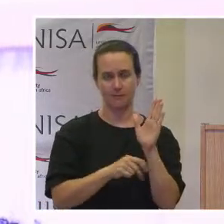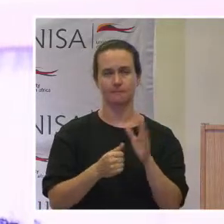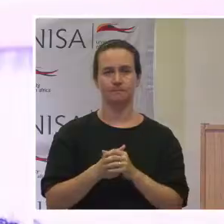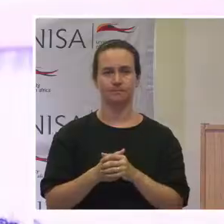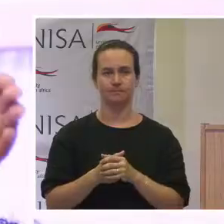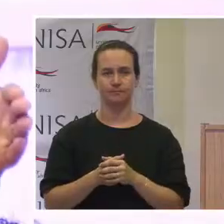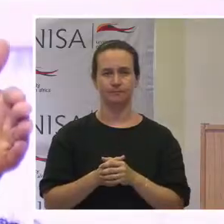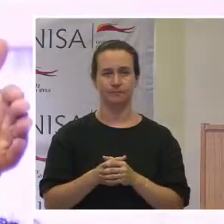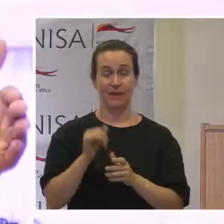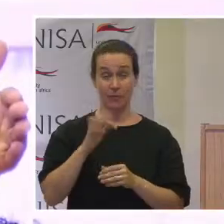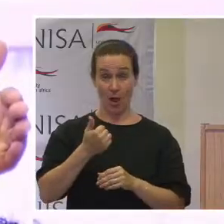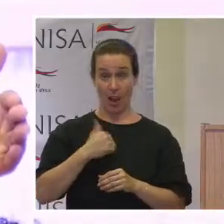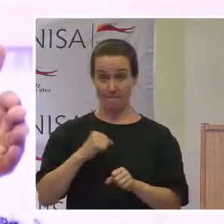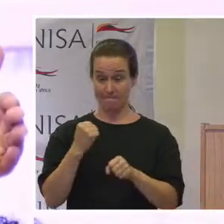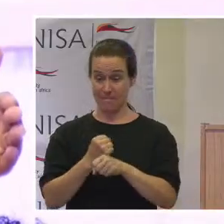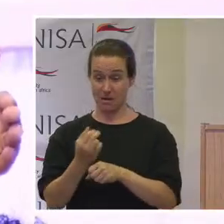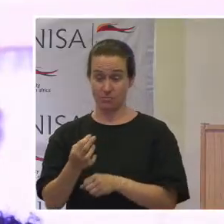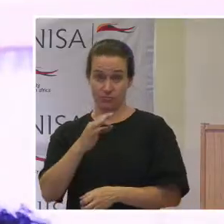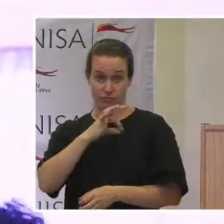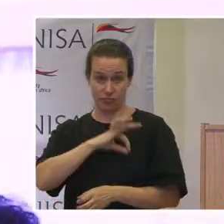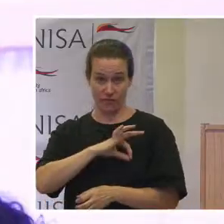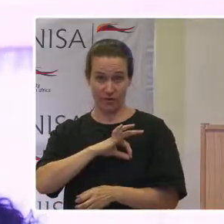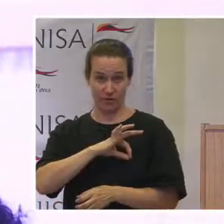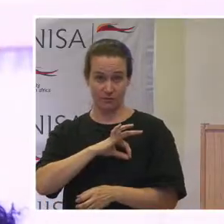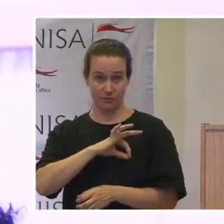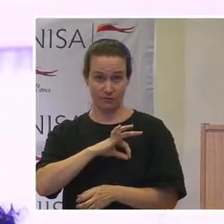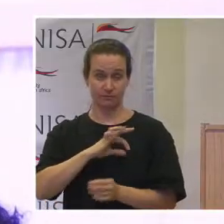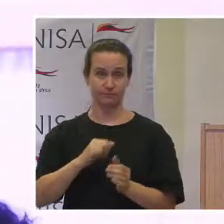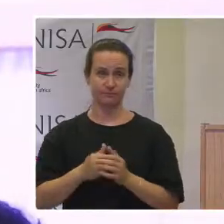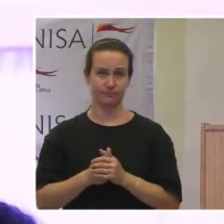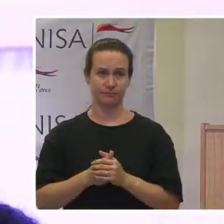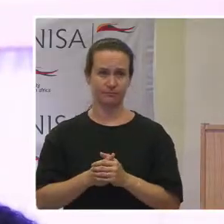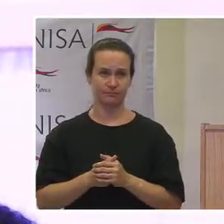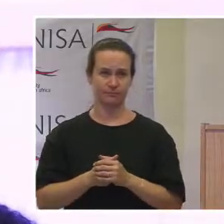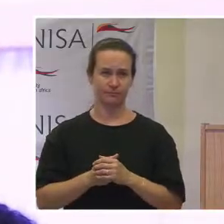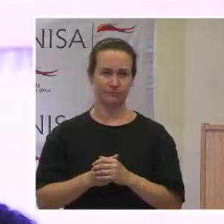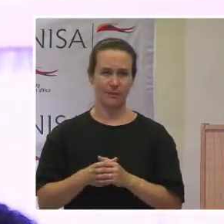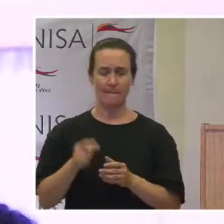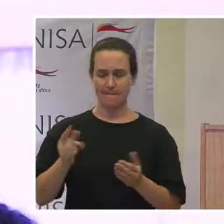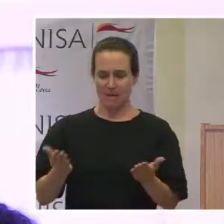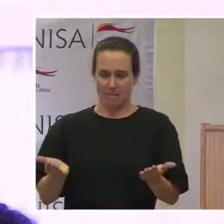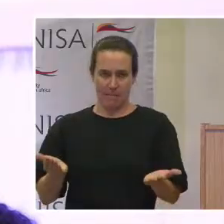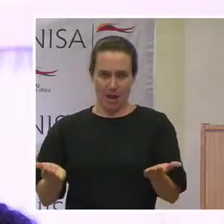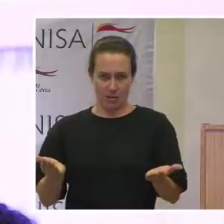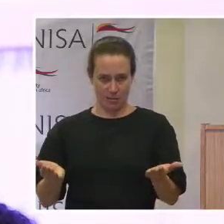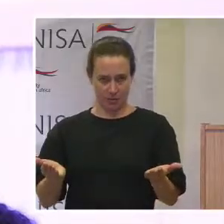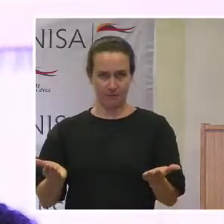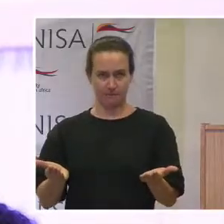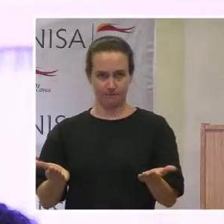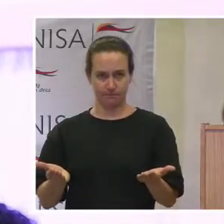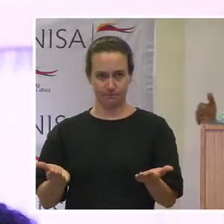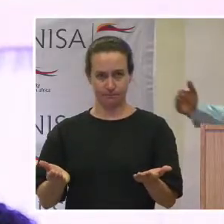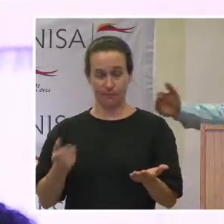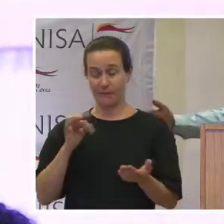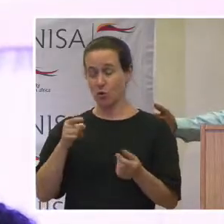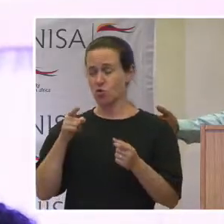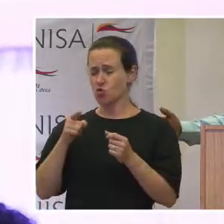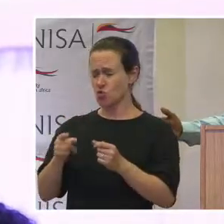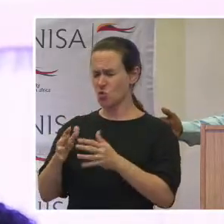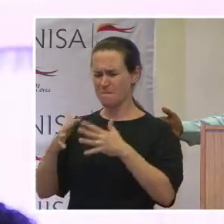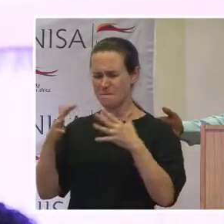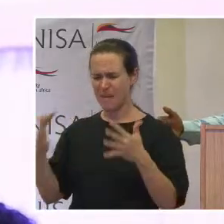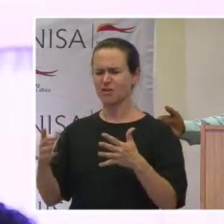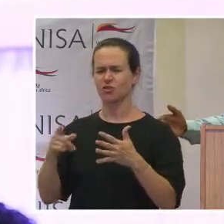If you want to make profit, there should be a balance. If you have too much red